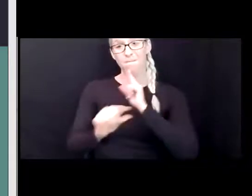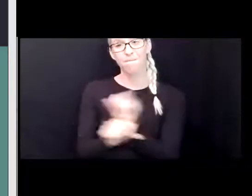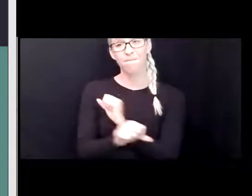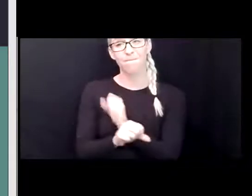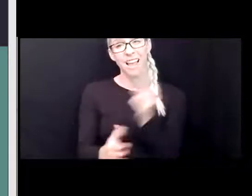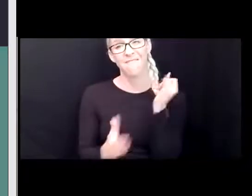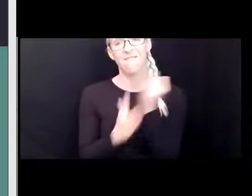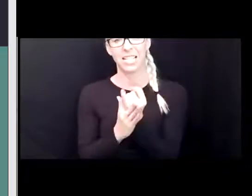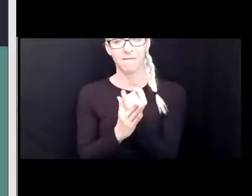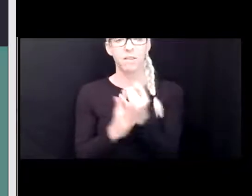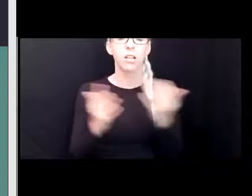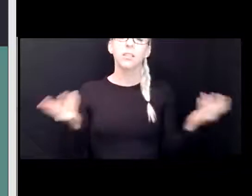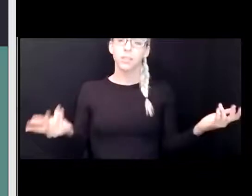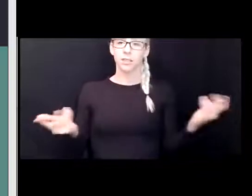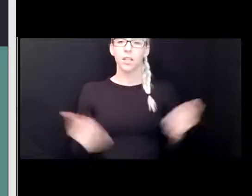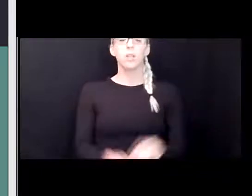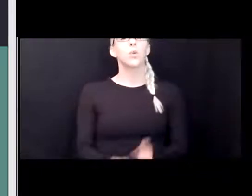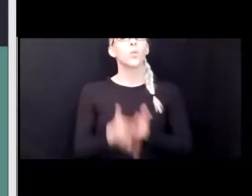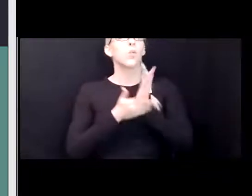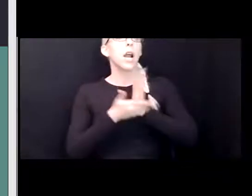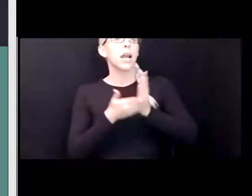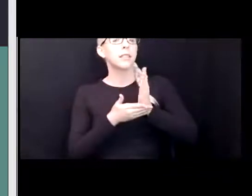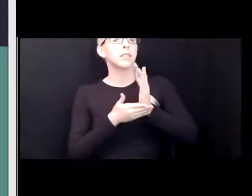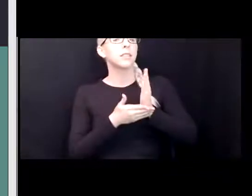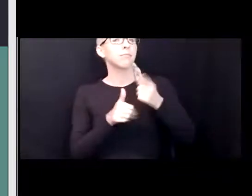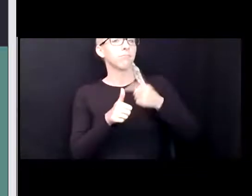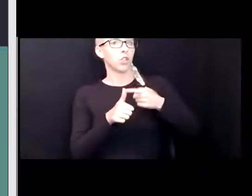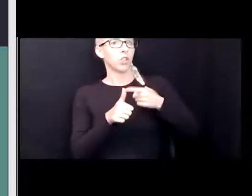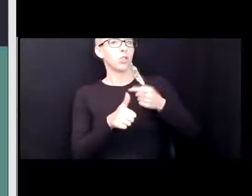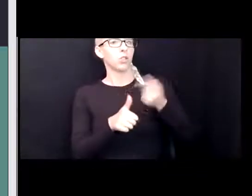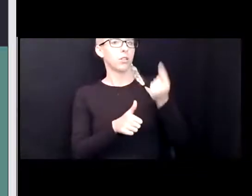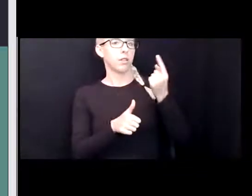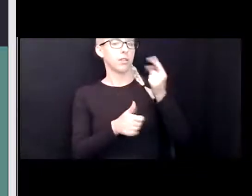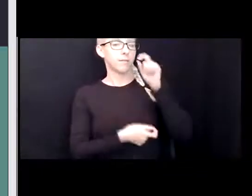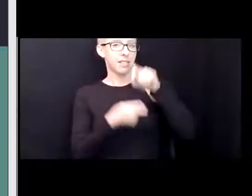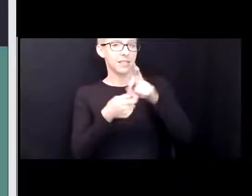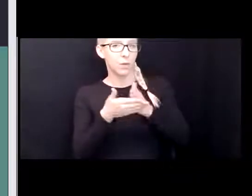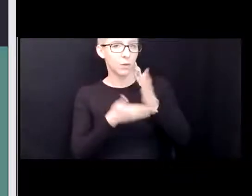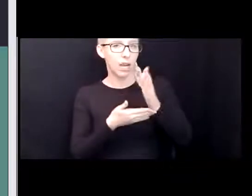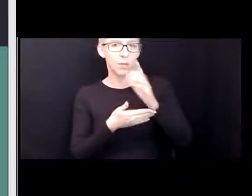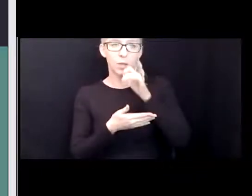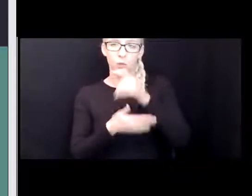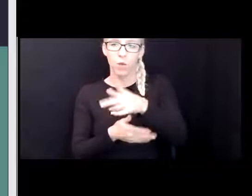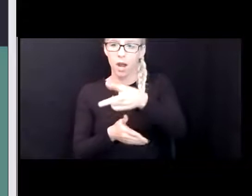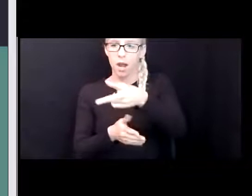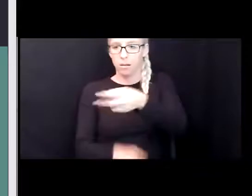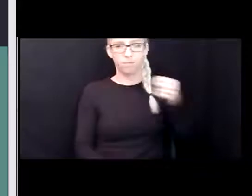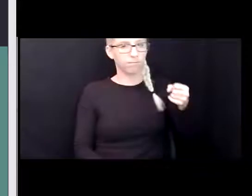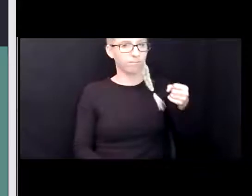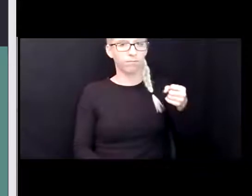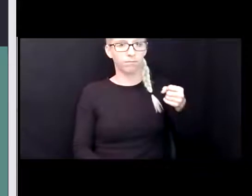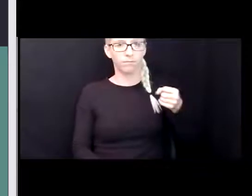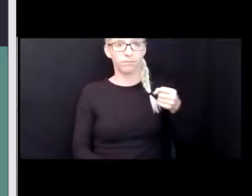rights are we talking about? Well, first, I want to be very clear there are certain rights that we do not take away. We do